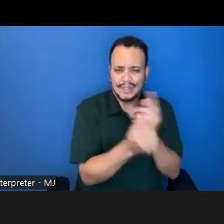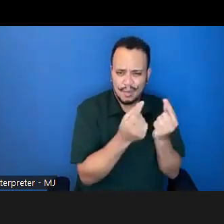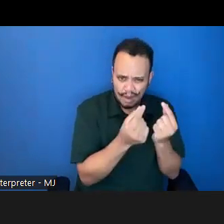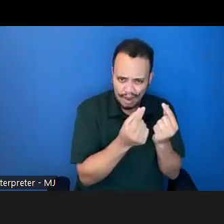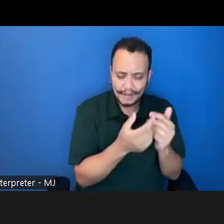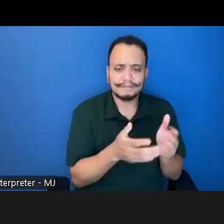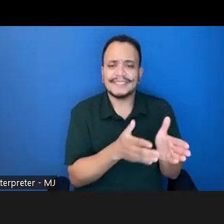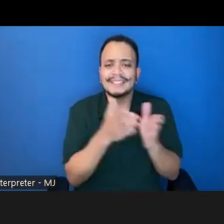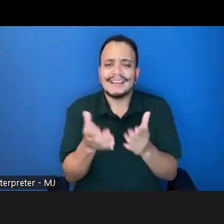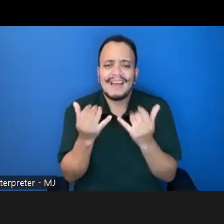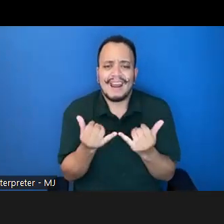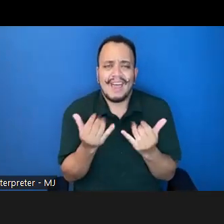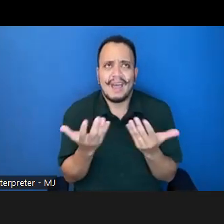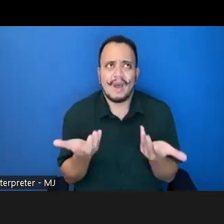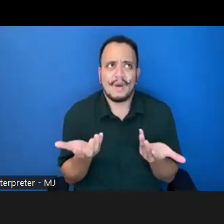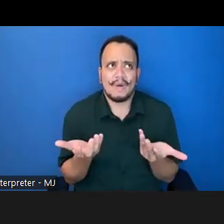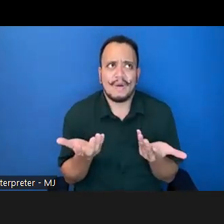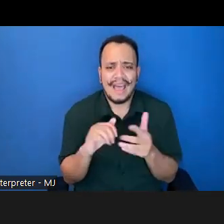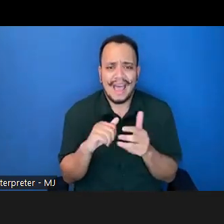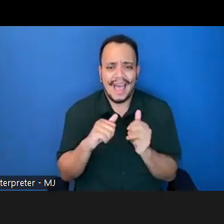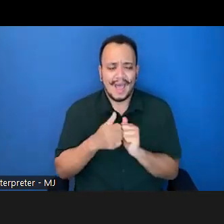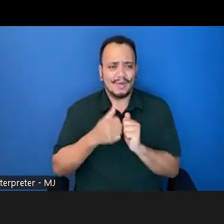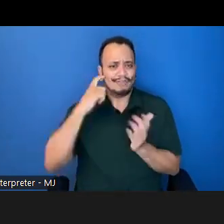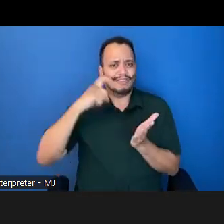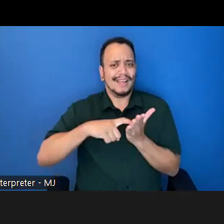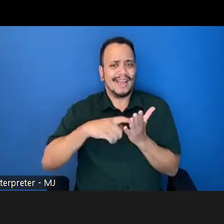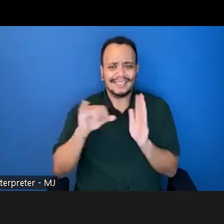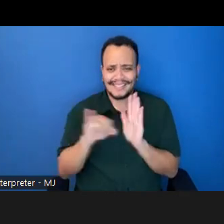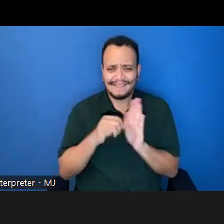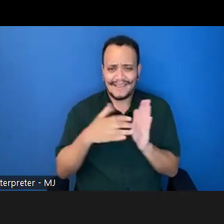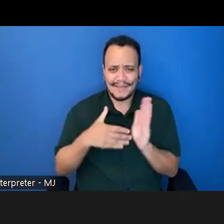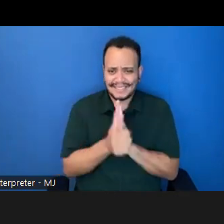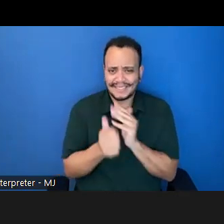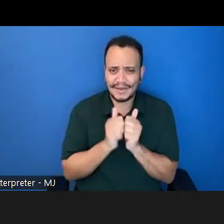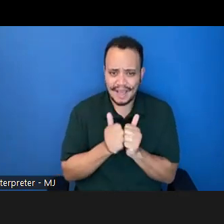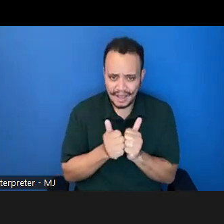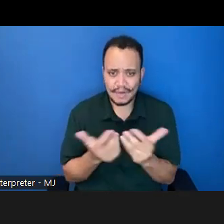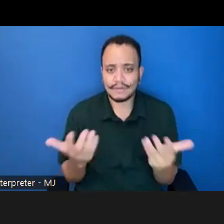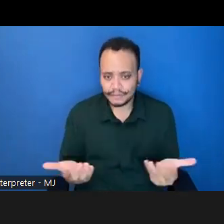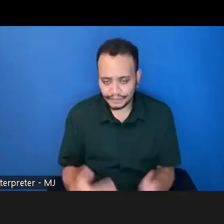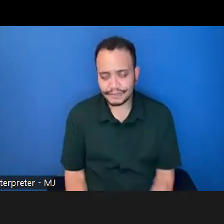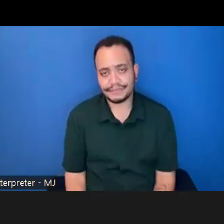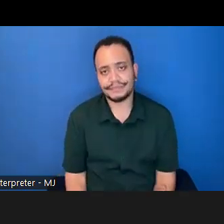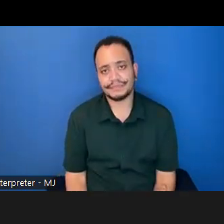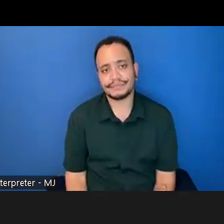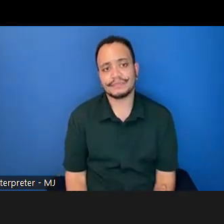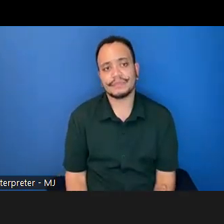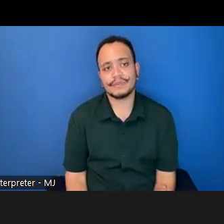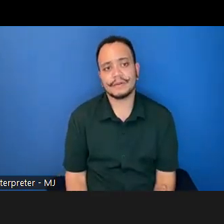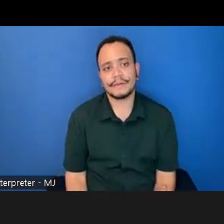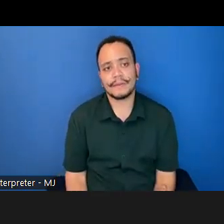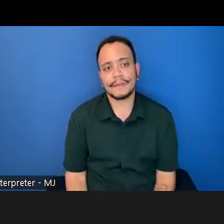do we begin identifying our particular skills? The first tool we want